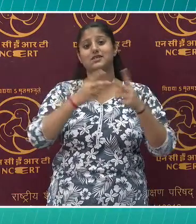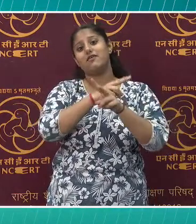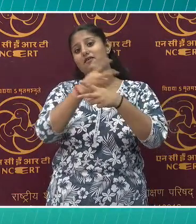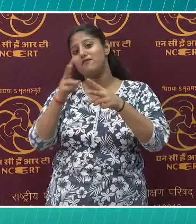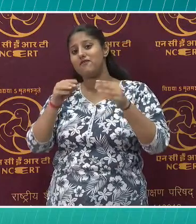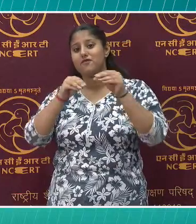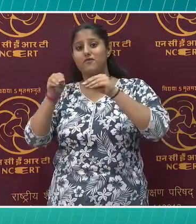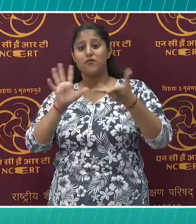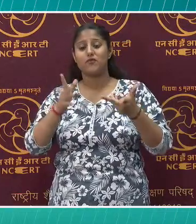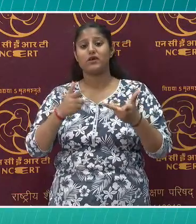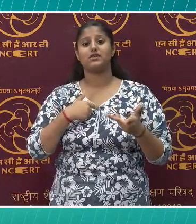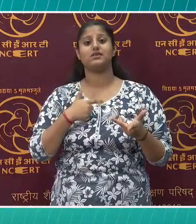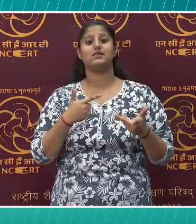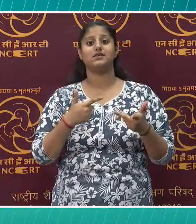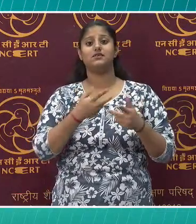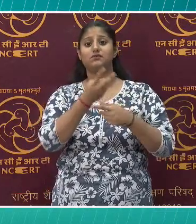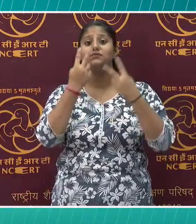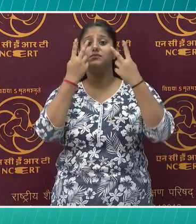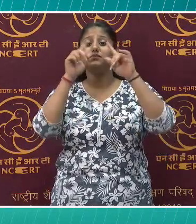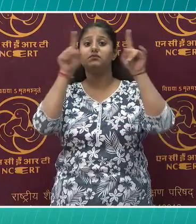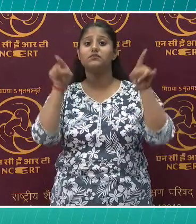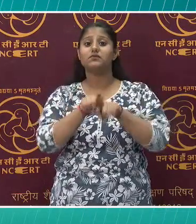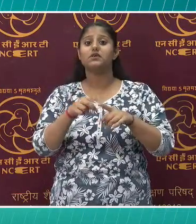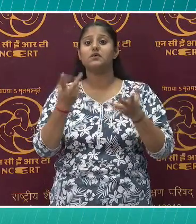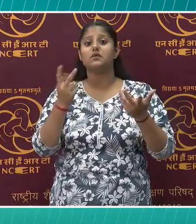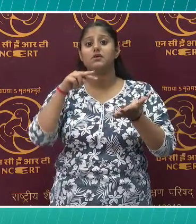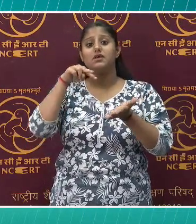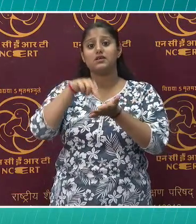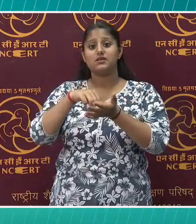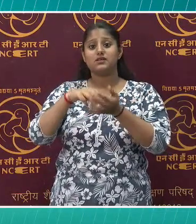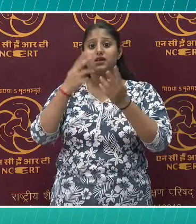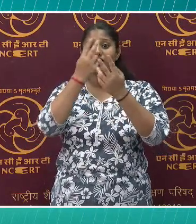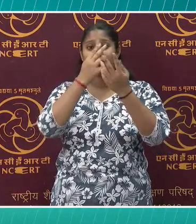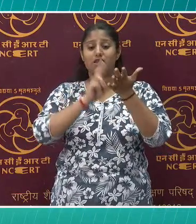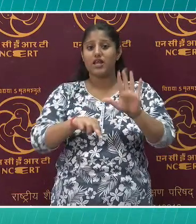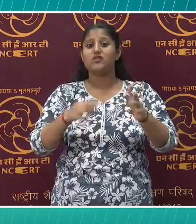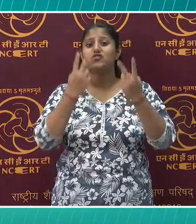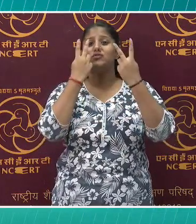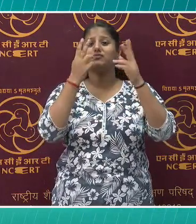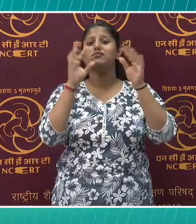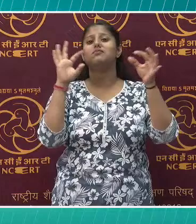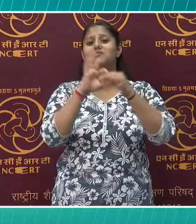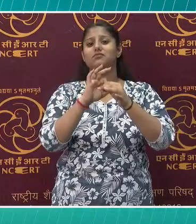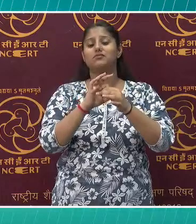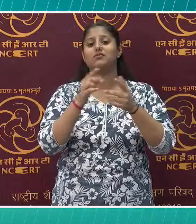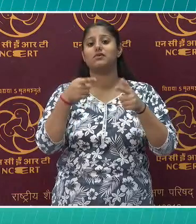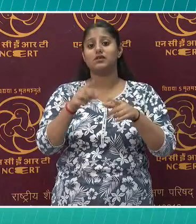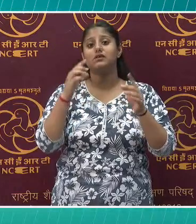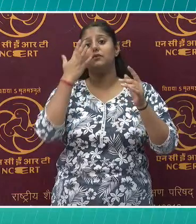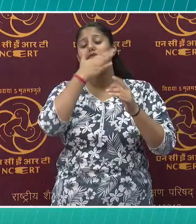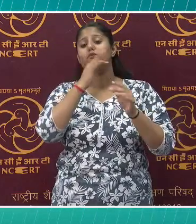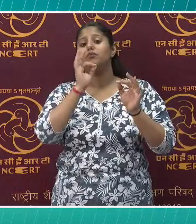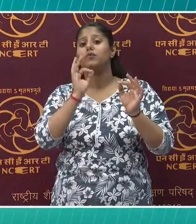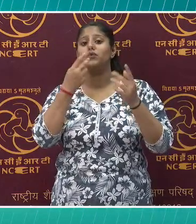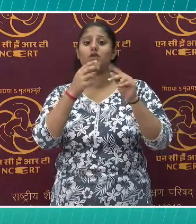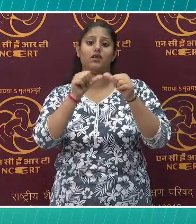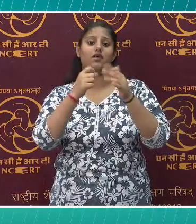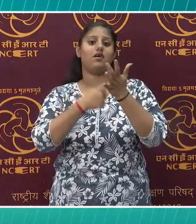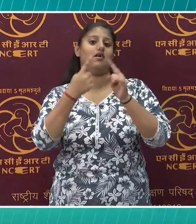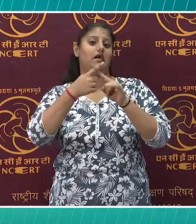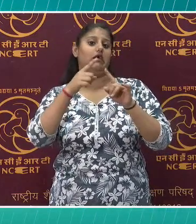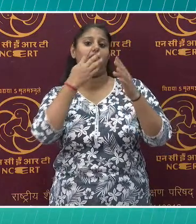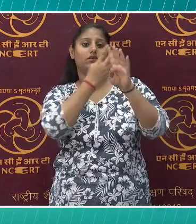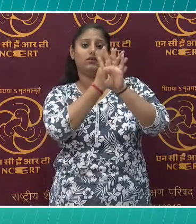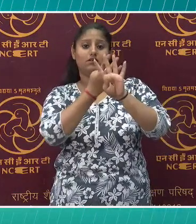and there is someone sitting and standing in nature and painting. So that is the beauty of arts.